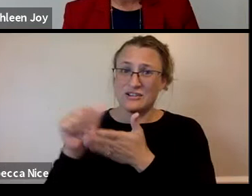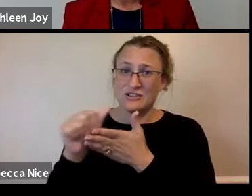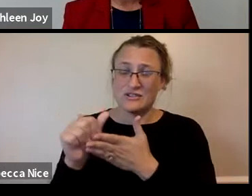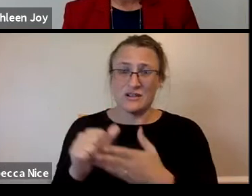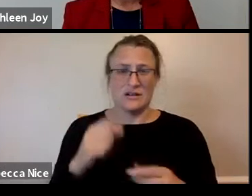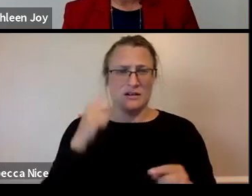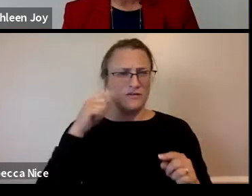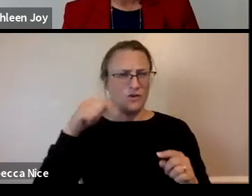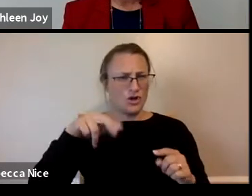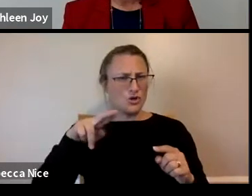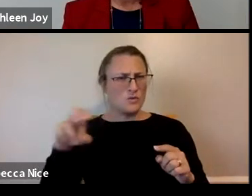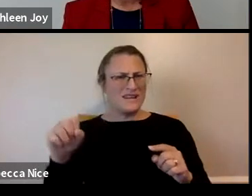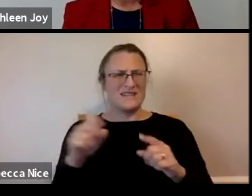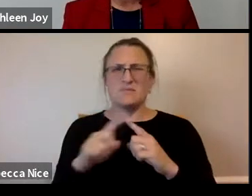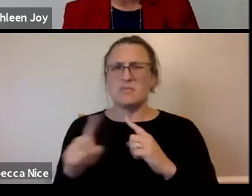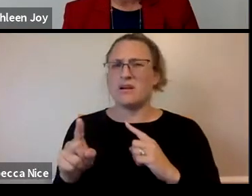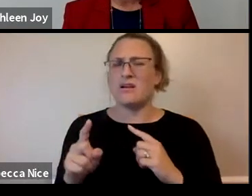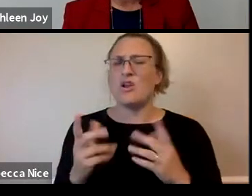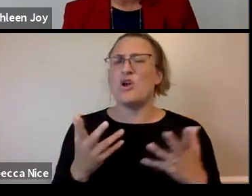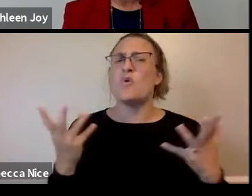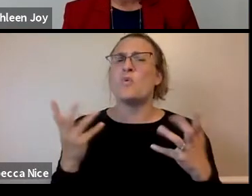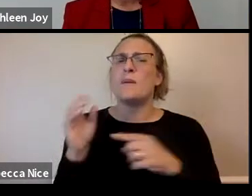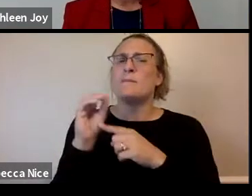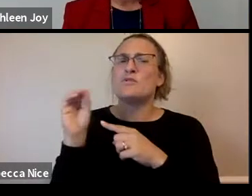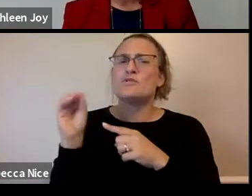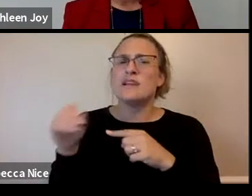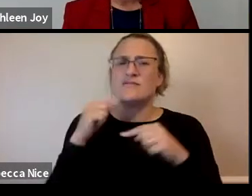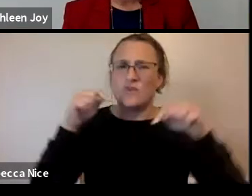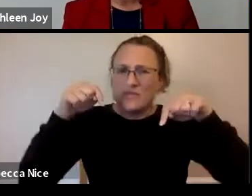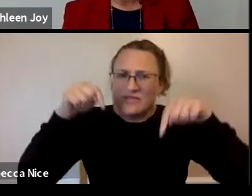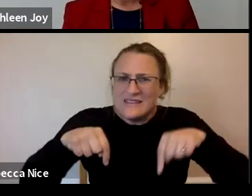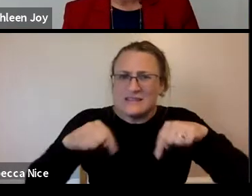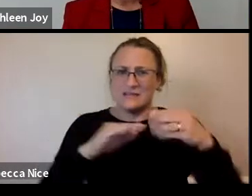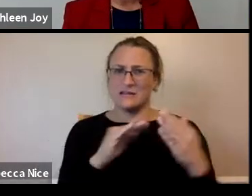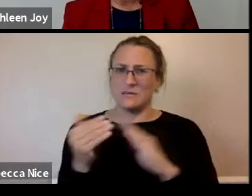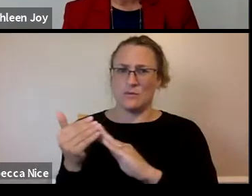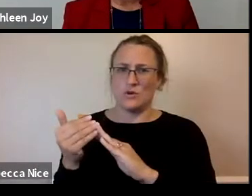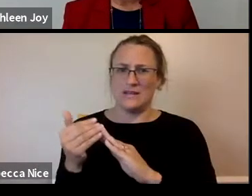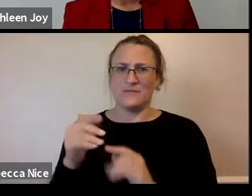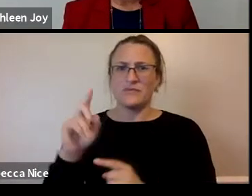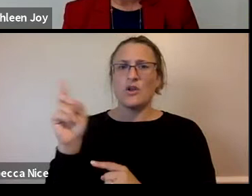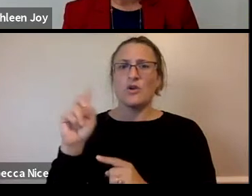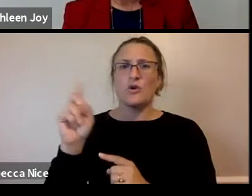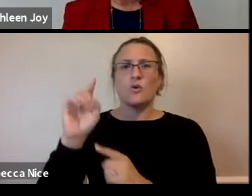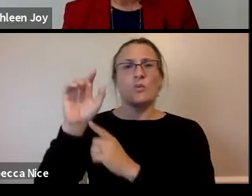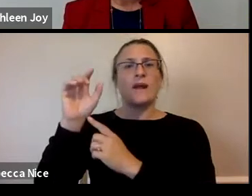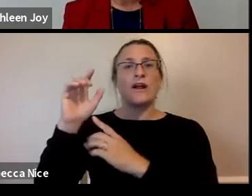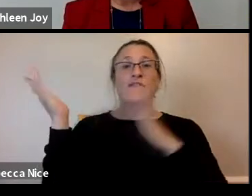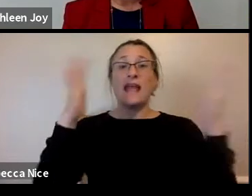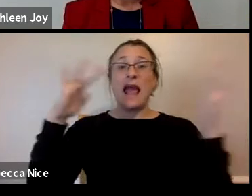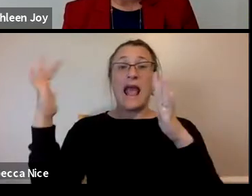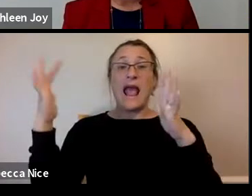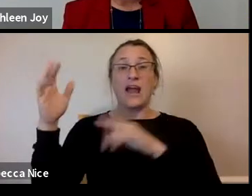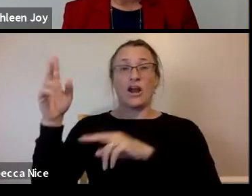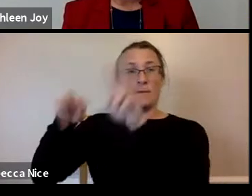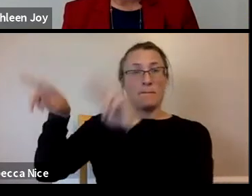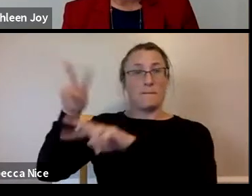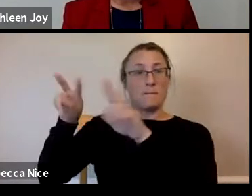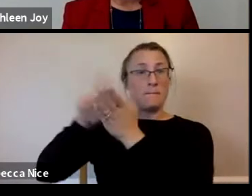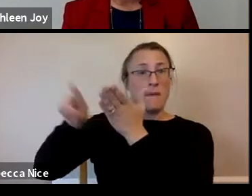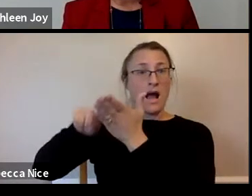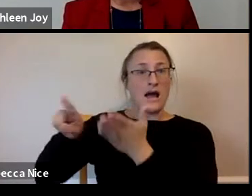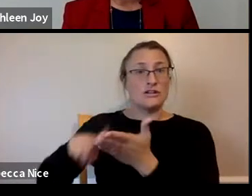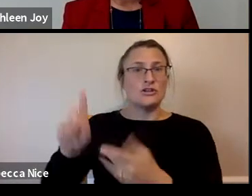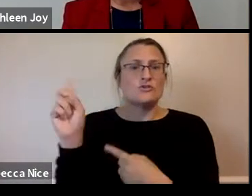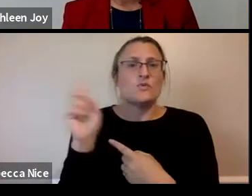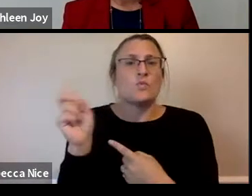I'd like to know what percentage is for this community. I'd like to know where the air monitors are situated, because we are